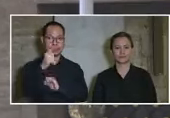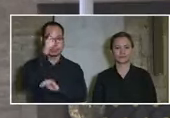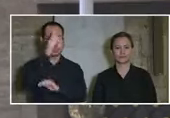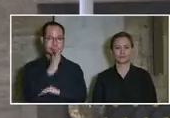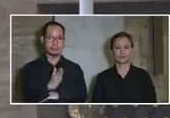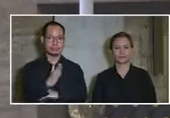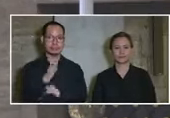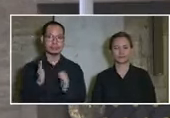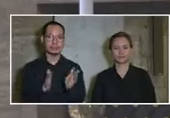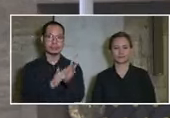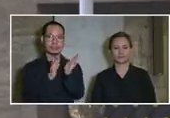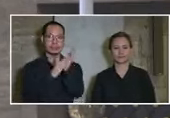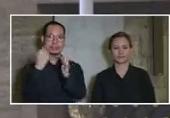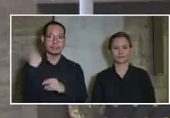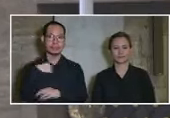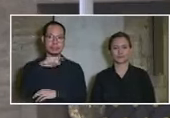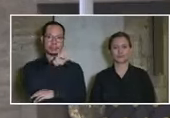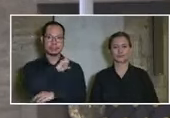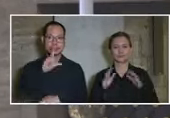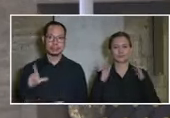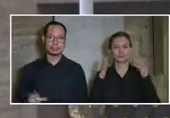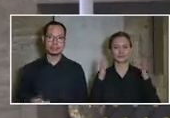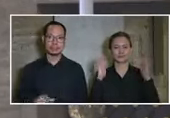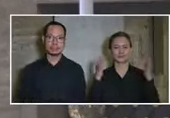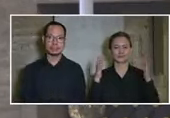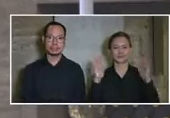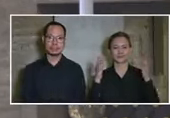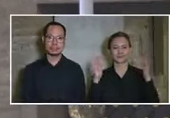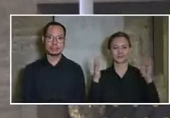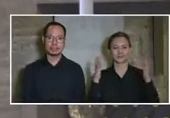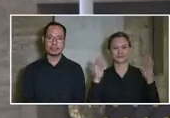Diyos. Purihin po natin ang Panginoon.